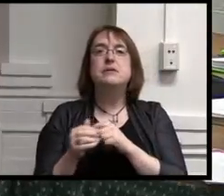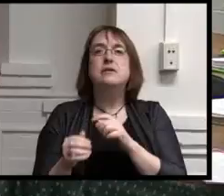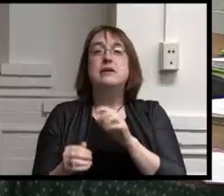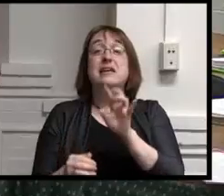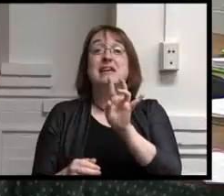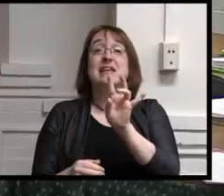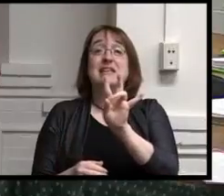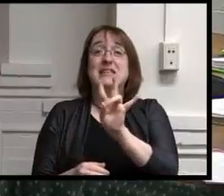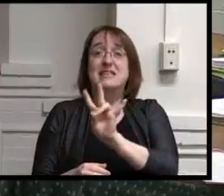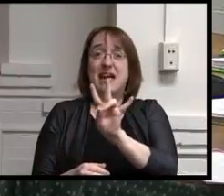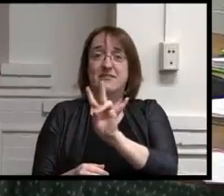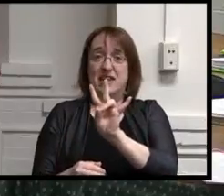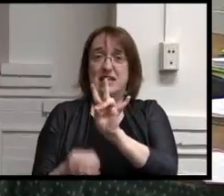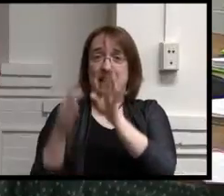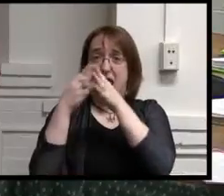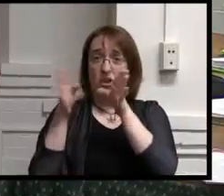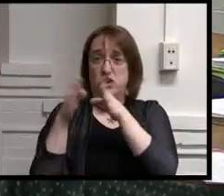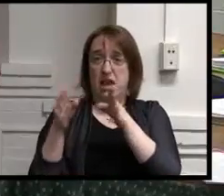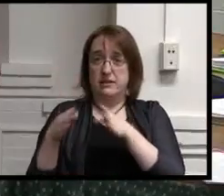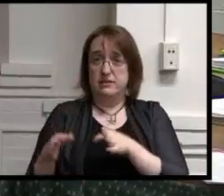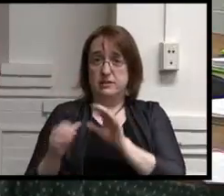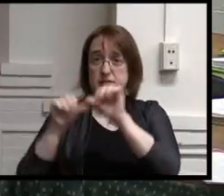7 broad areas of